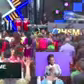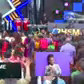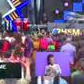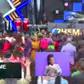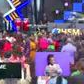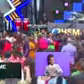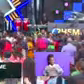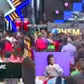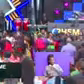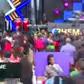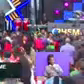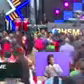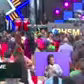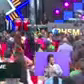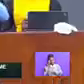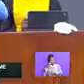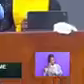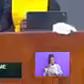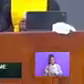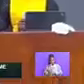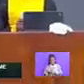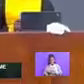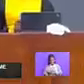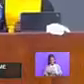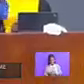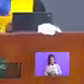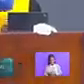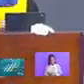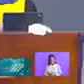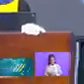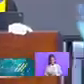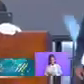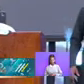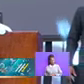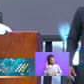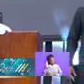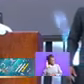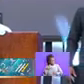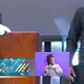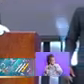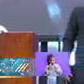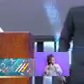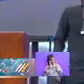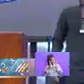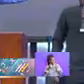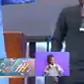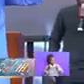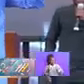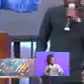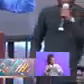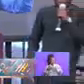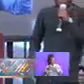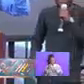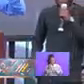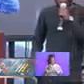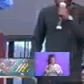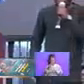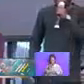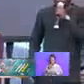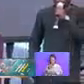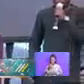can Minister because of time can you just sing behind listen if you are here and you are a